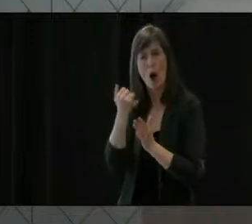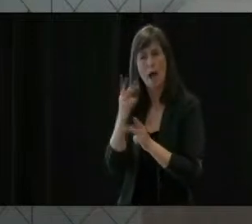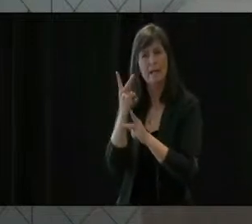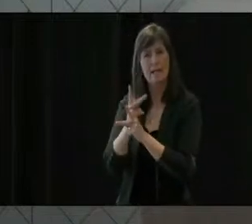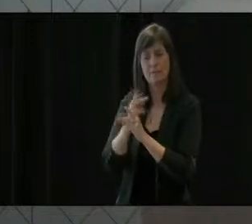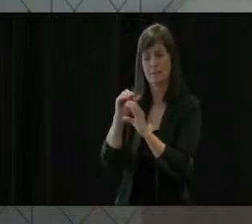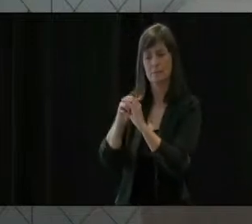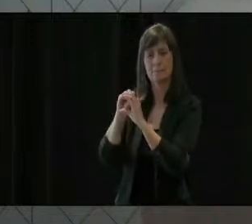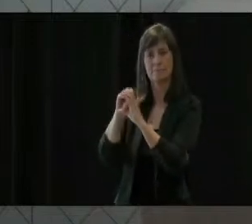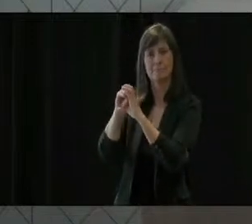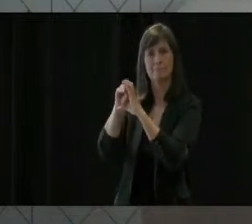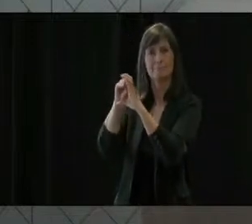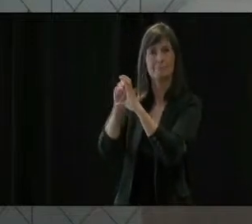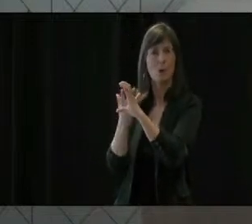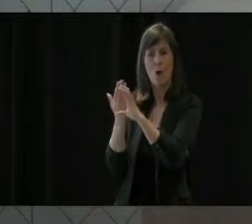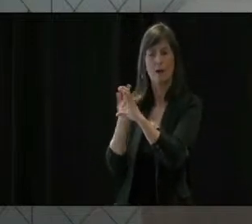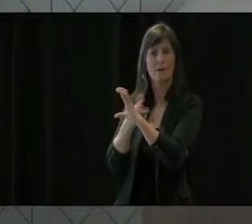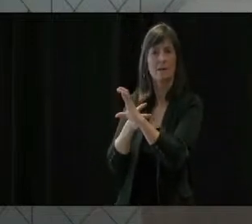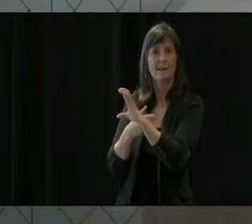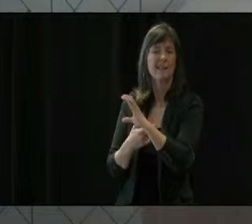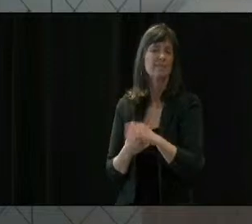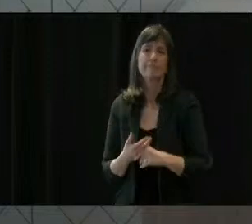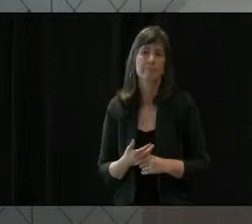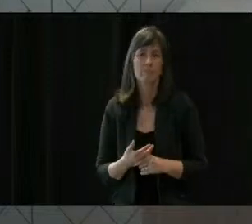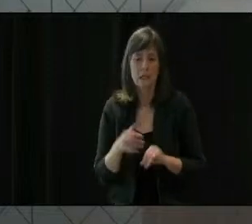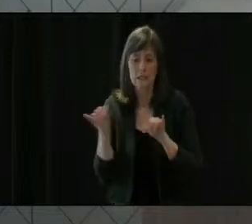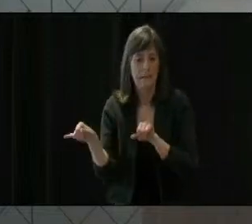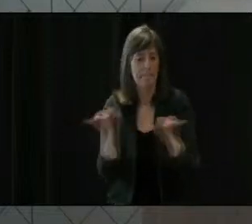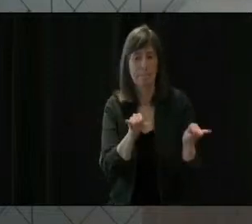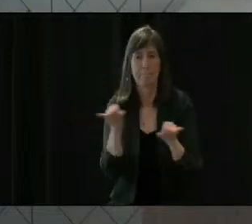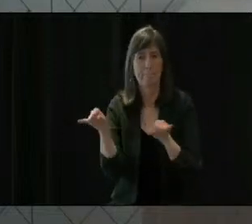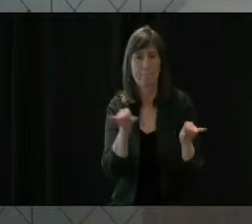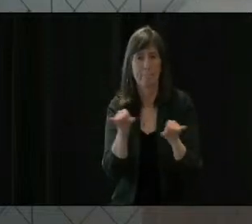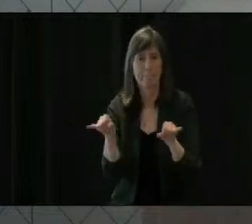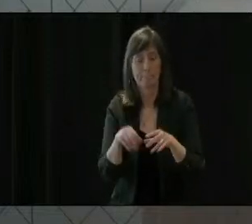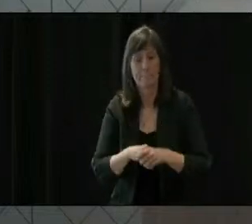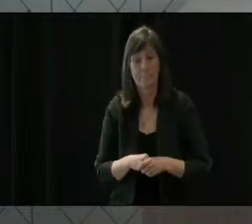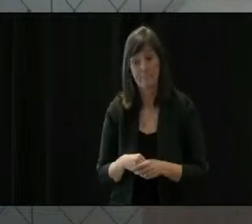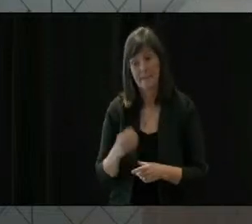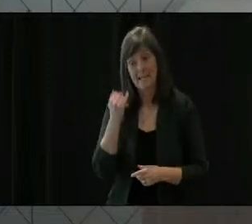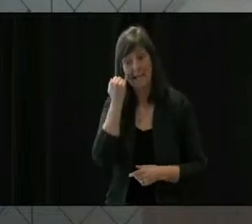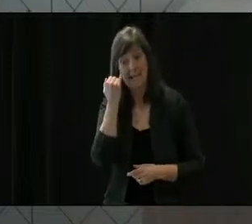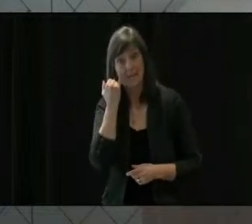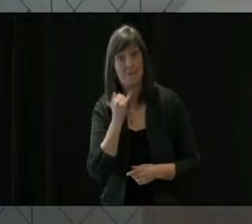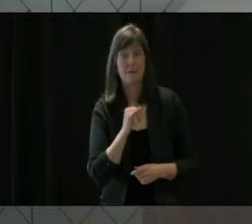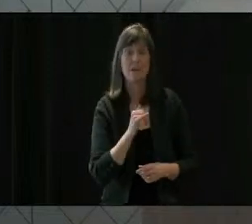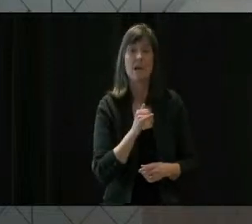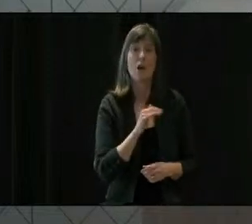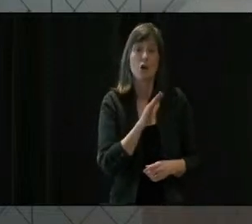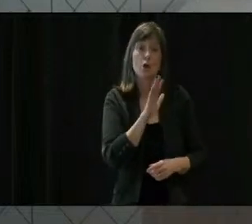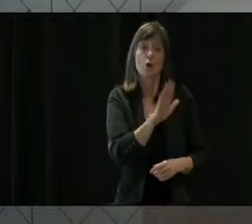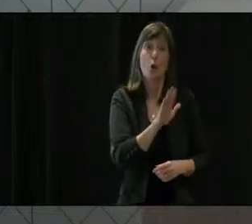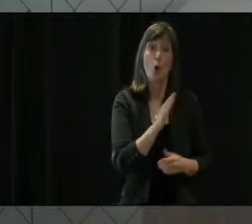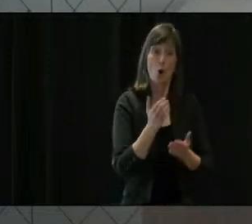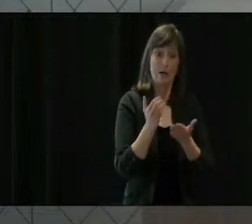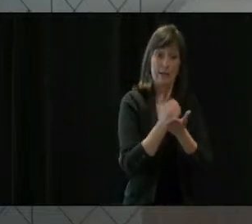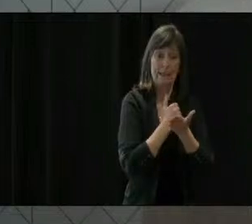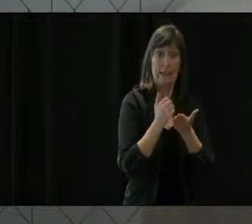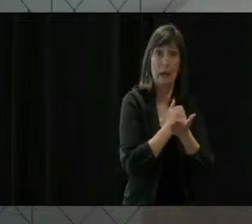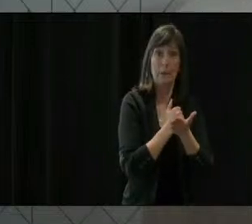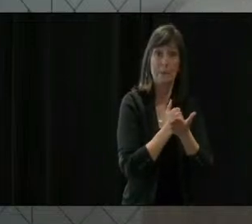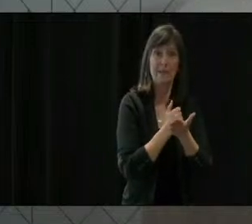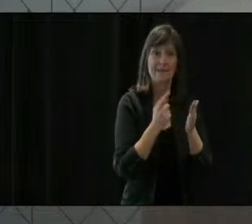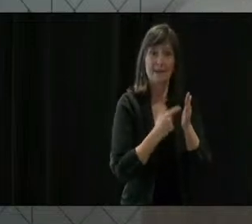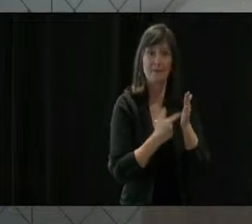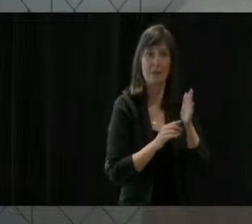It comes to the same thing. What we're trying to say is that if you have a volatile revenue stream, you shouldn't